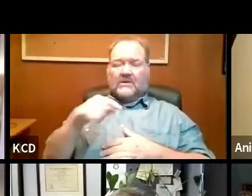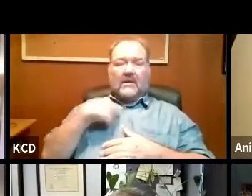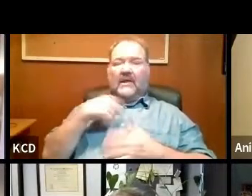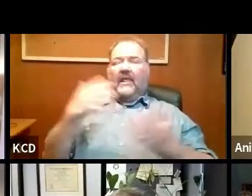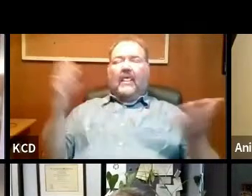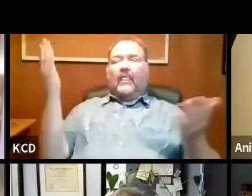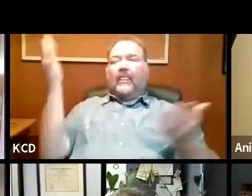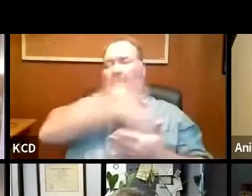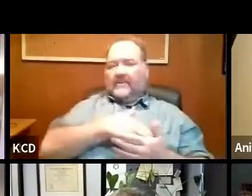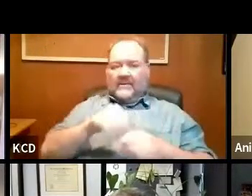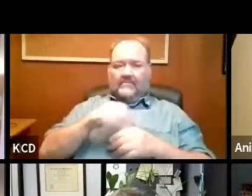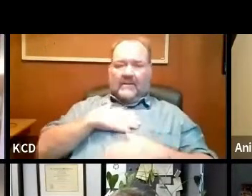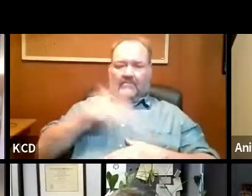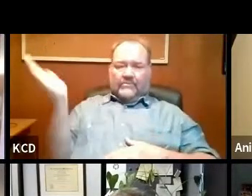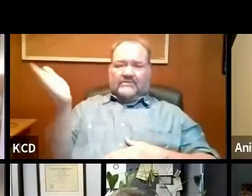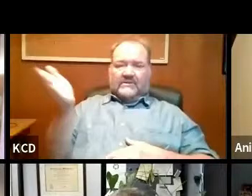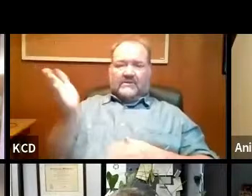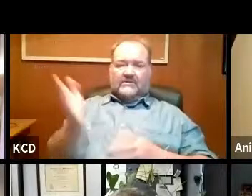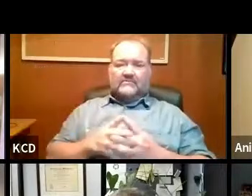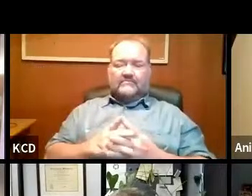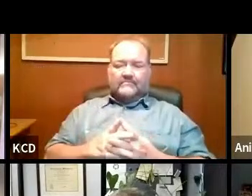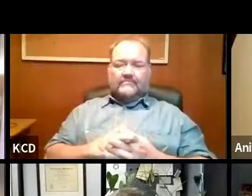skipped by it in my presentation.